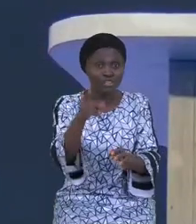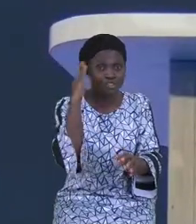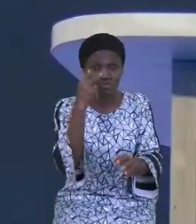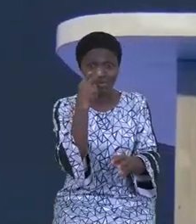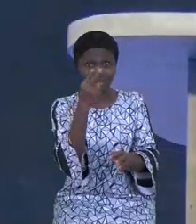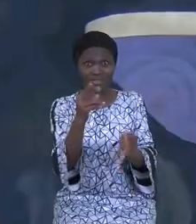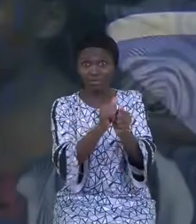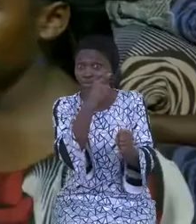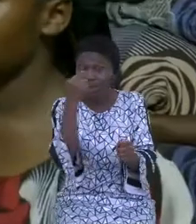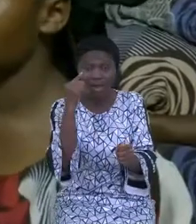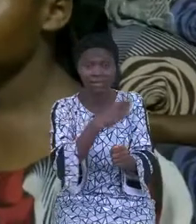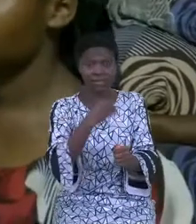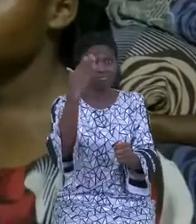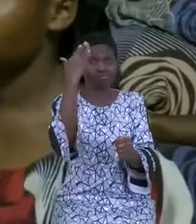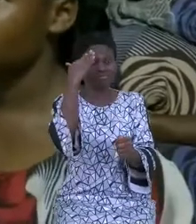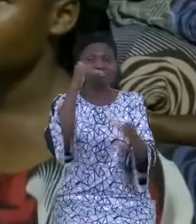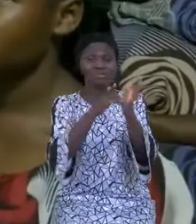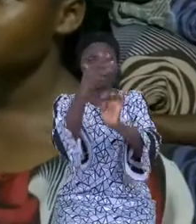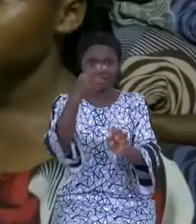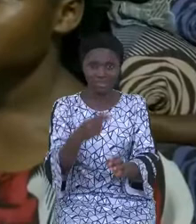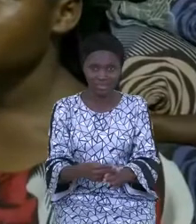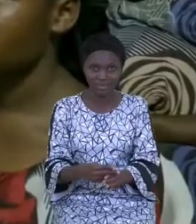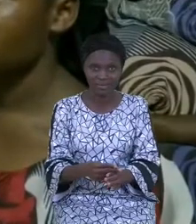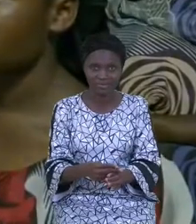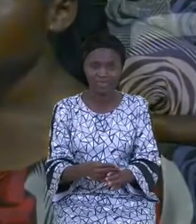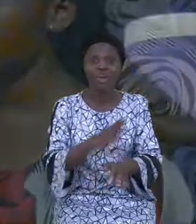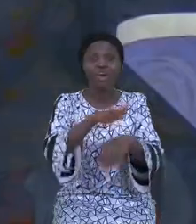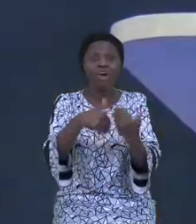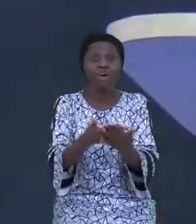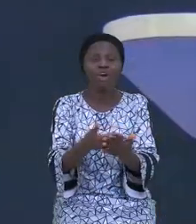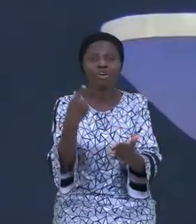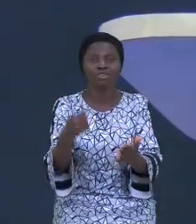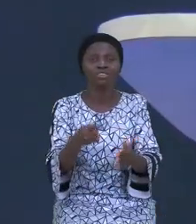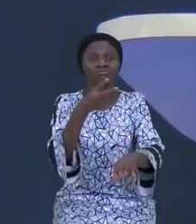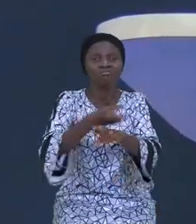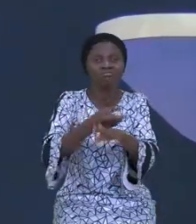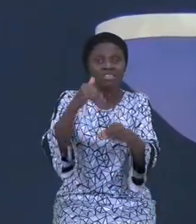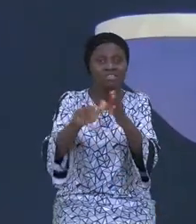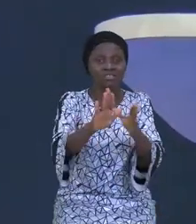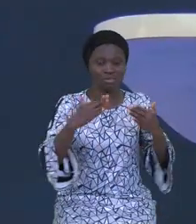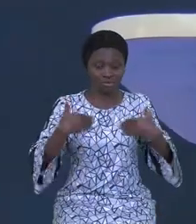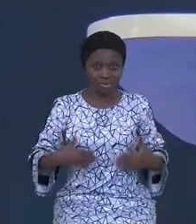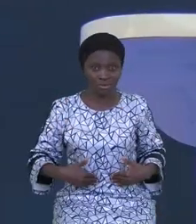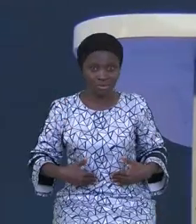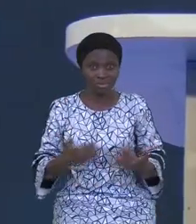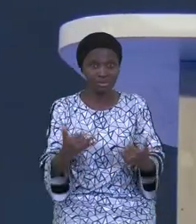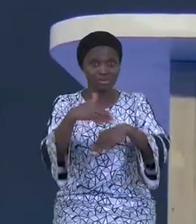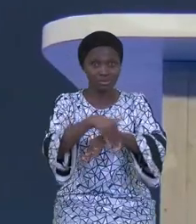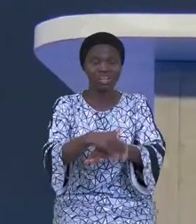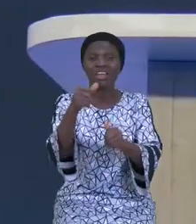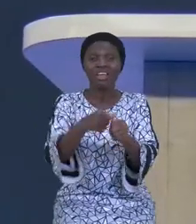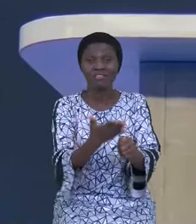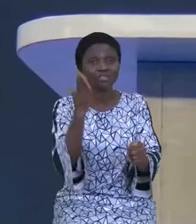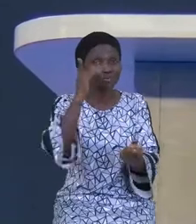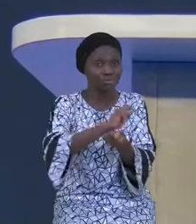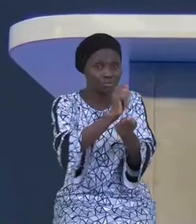tonight. All those impossibilities in your body, in your life, everything turned around, everything